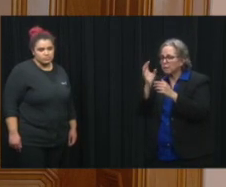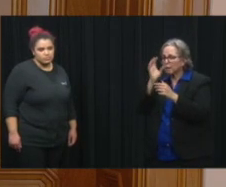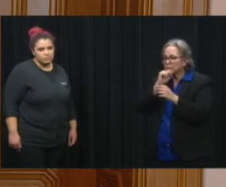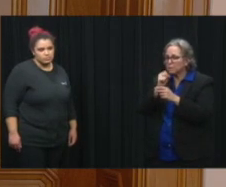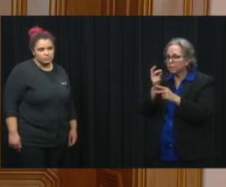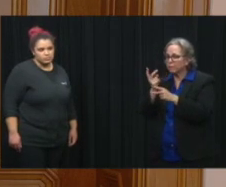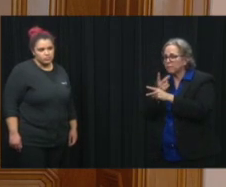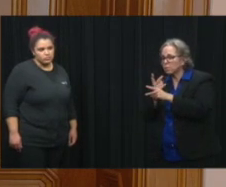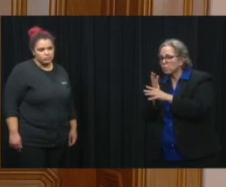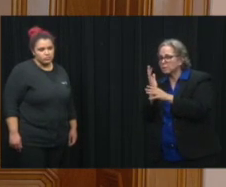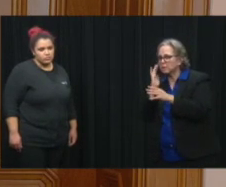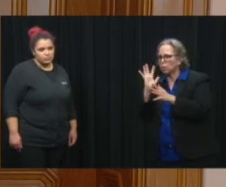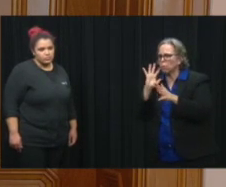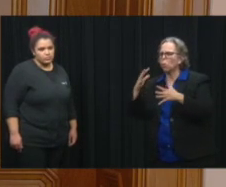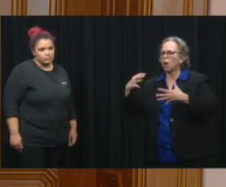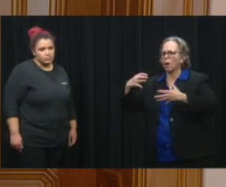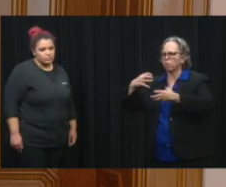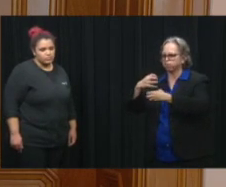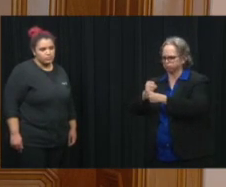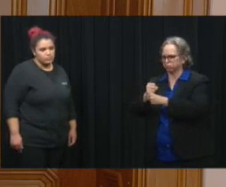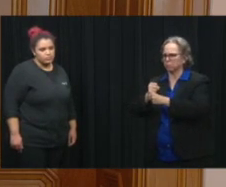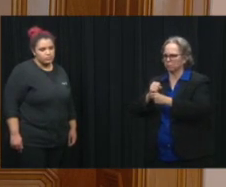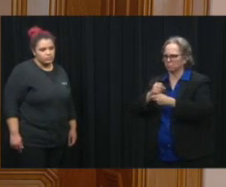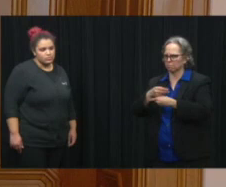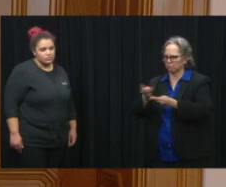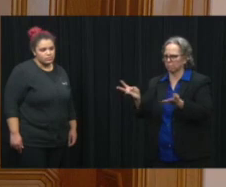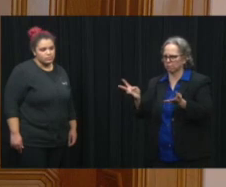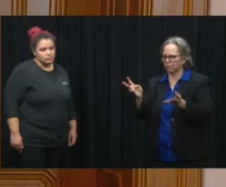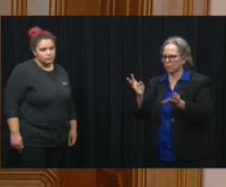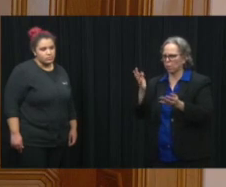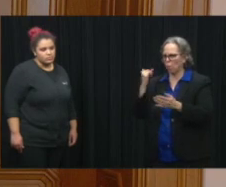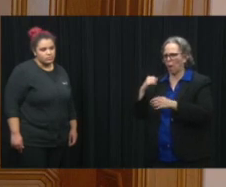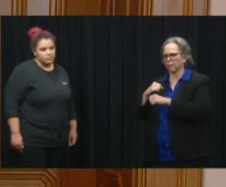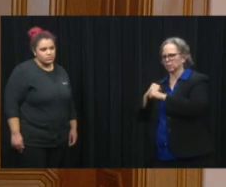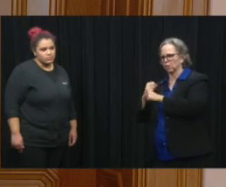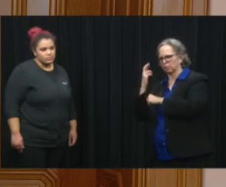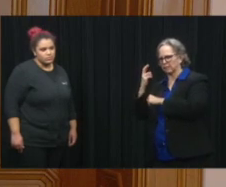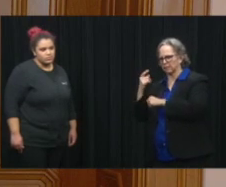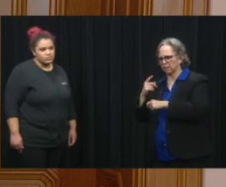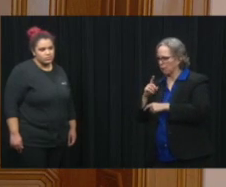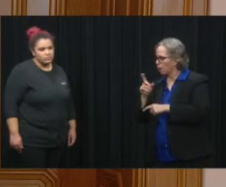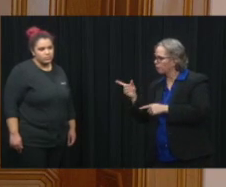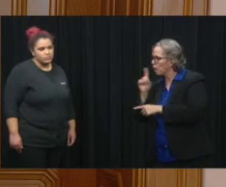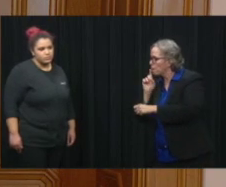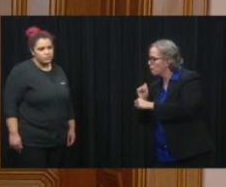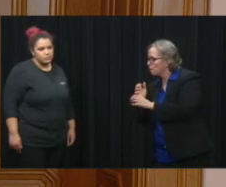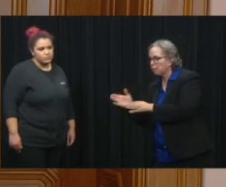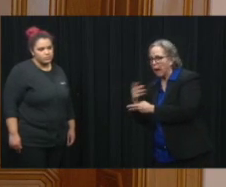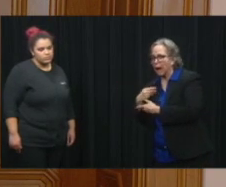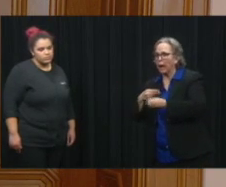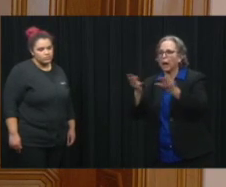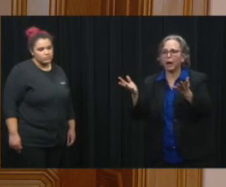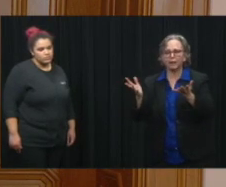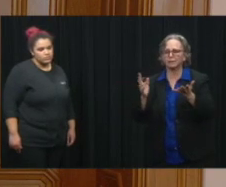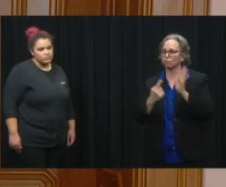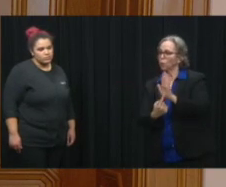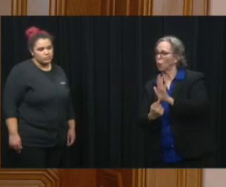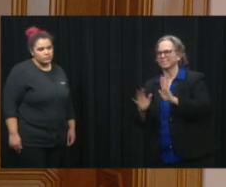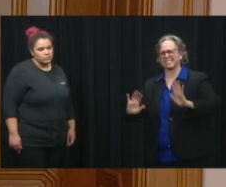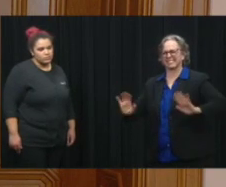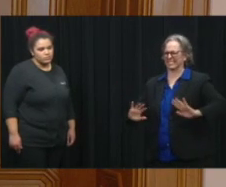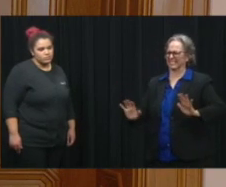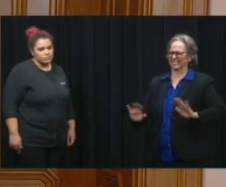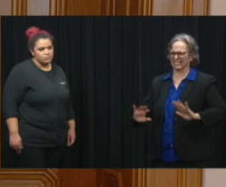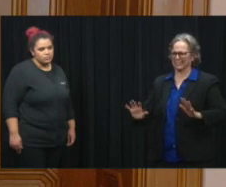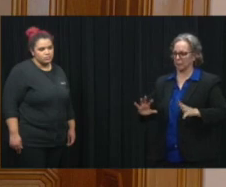may be security reasons why we don't want to put all the details up there, but we're going to let people know in each